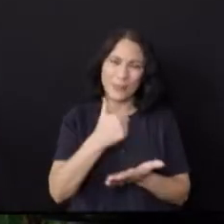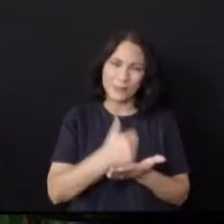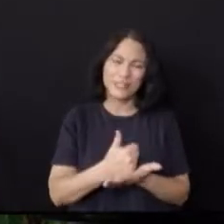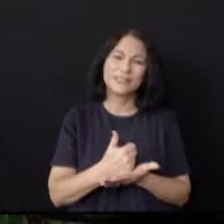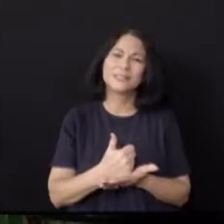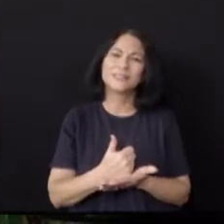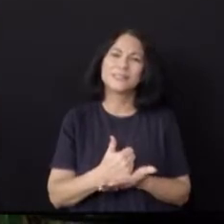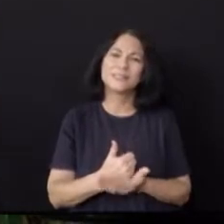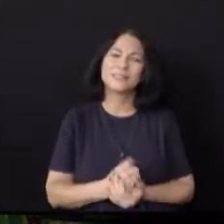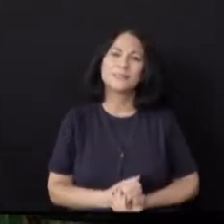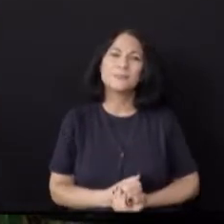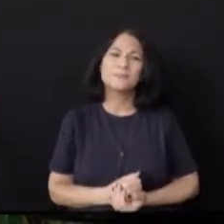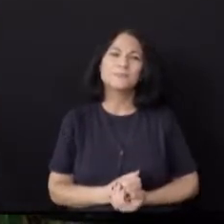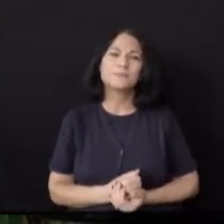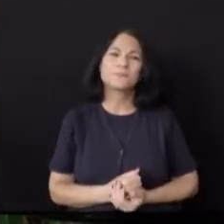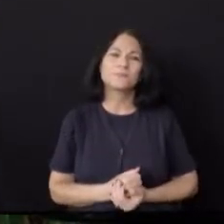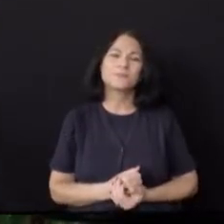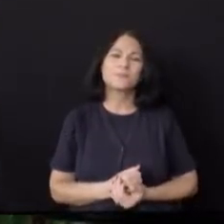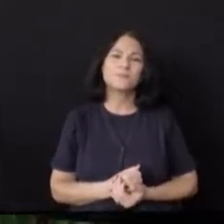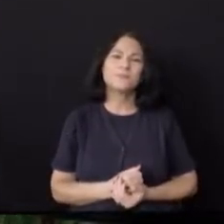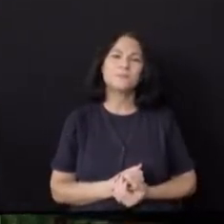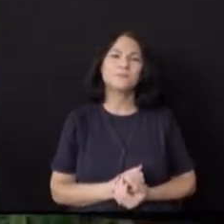Amen.